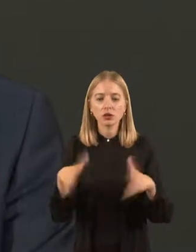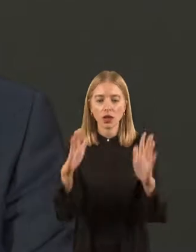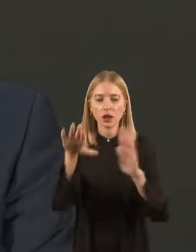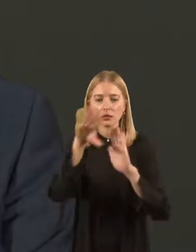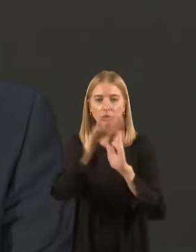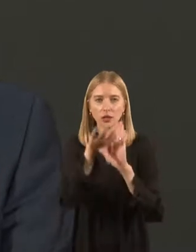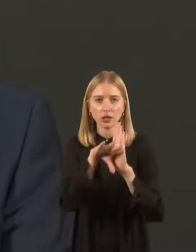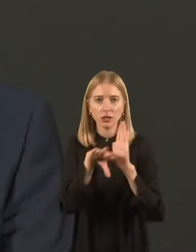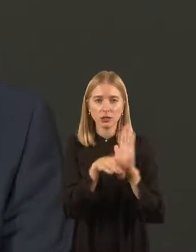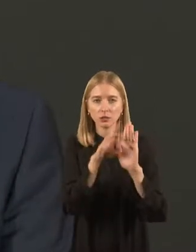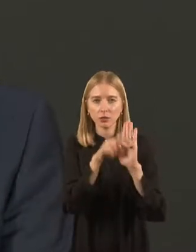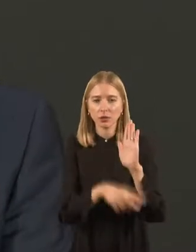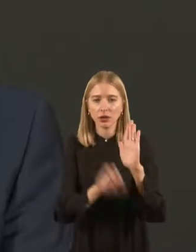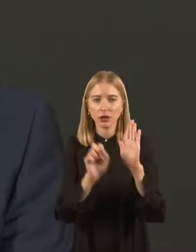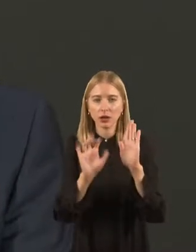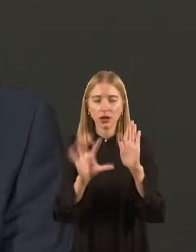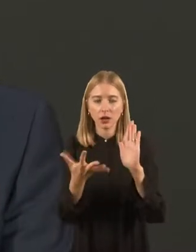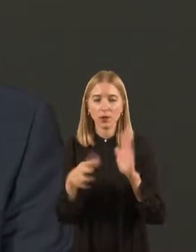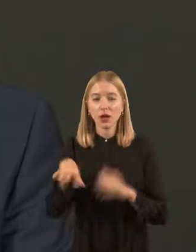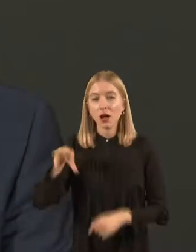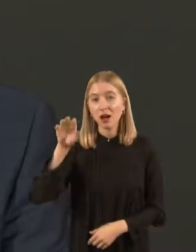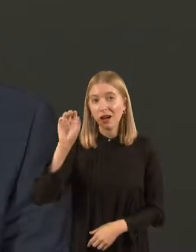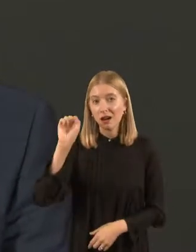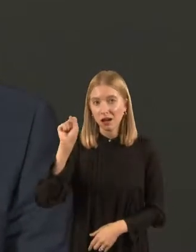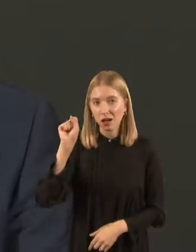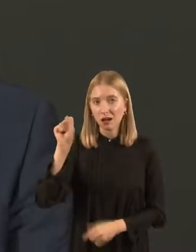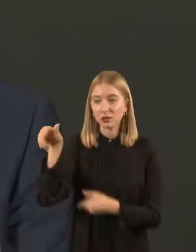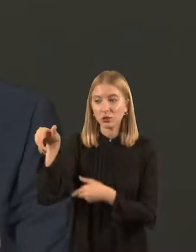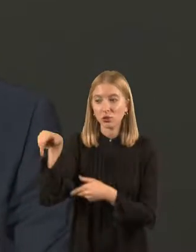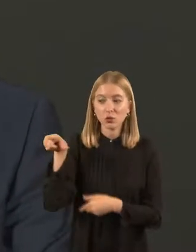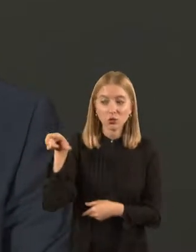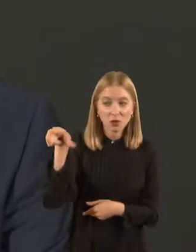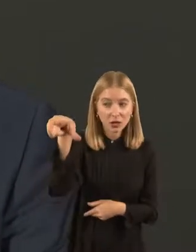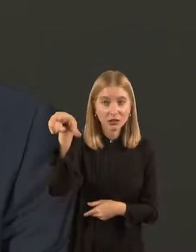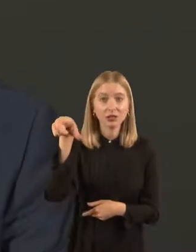from Vilnius, if we introduce a new route,